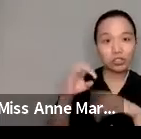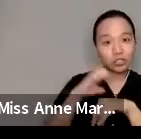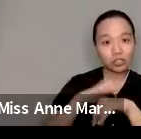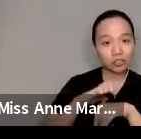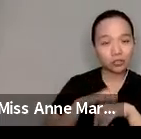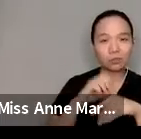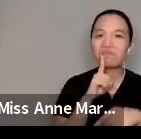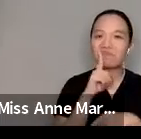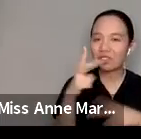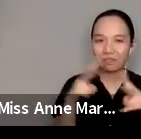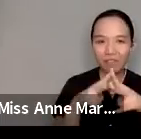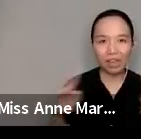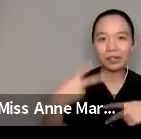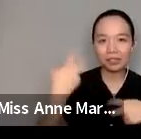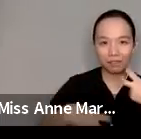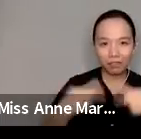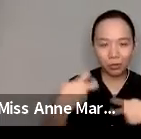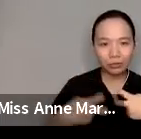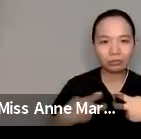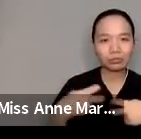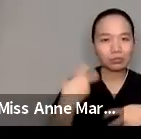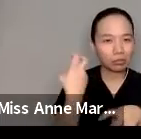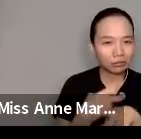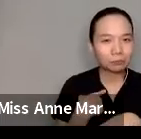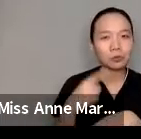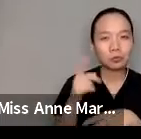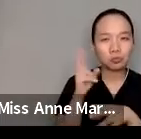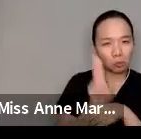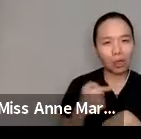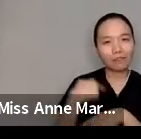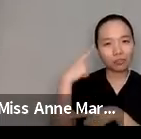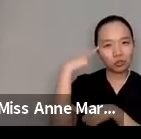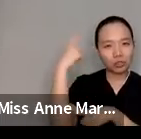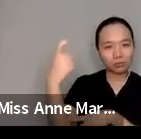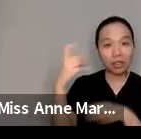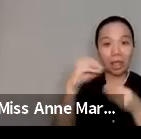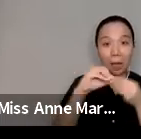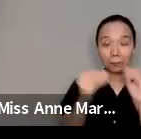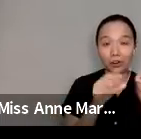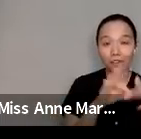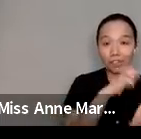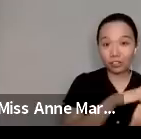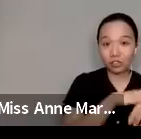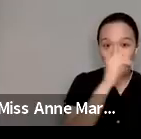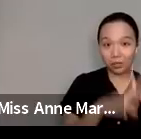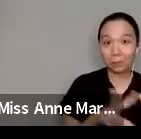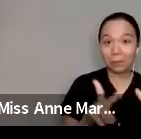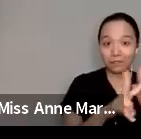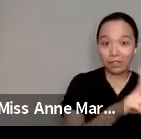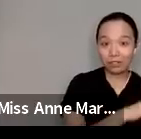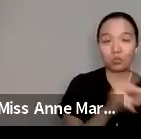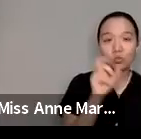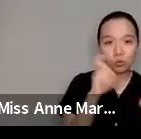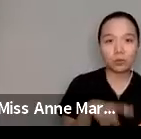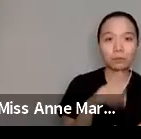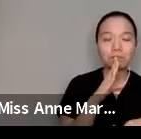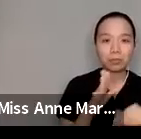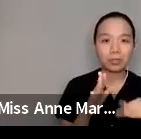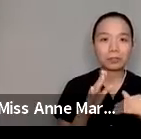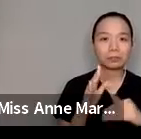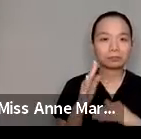difficult. And I used to have a dream that the number of English teachers in my village should be sufficient one